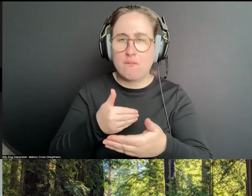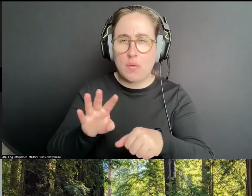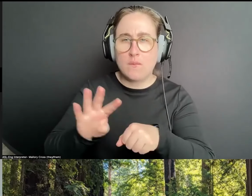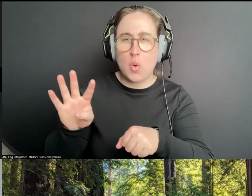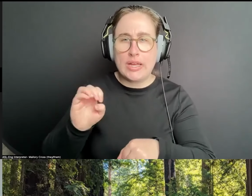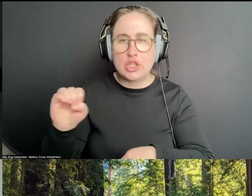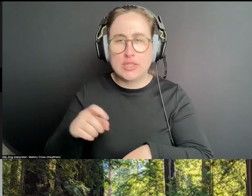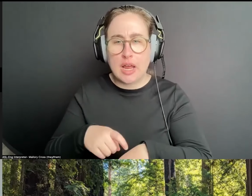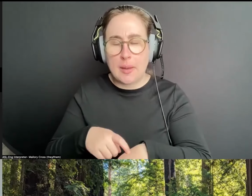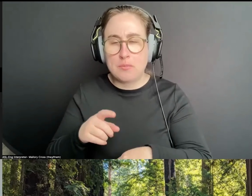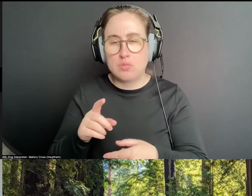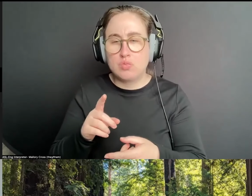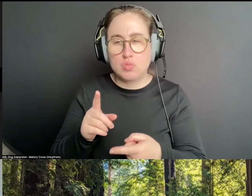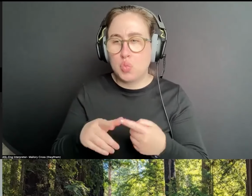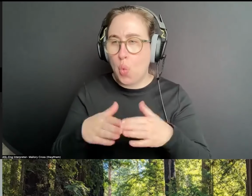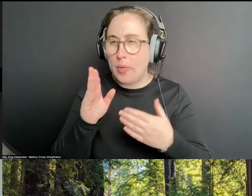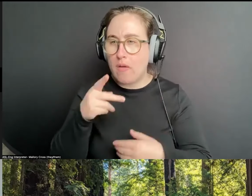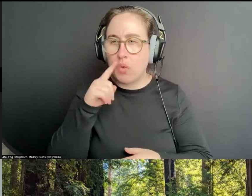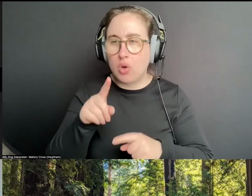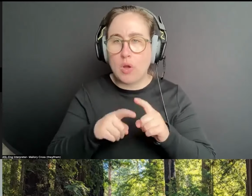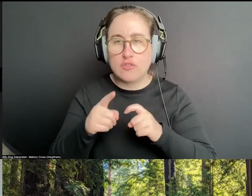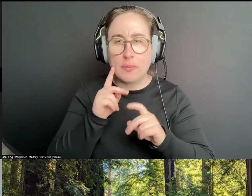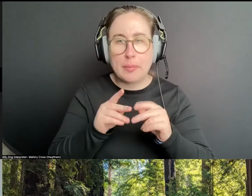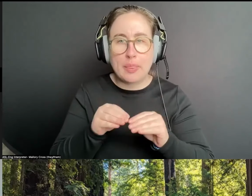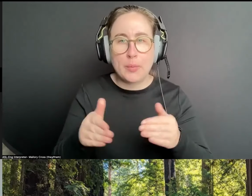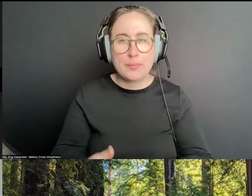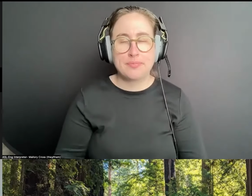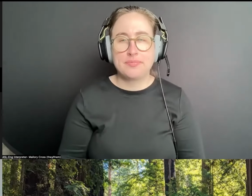Eastern to open it up for questions from folks in the room.